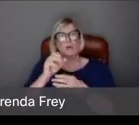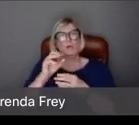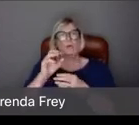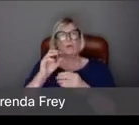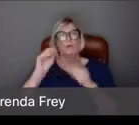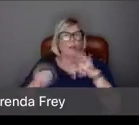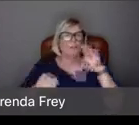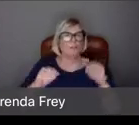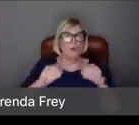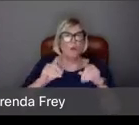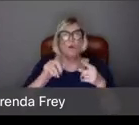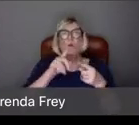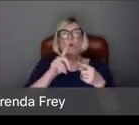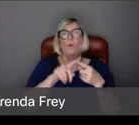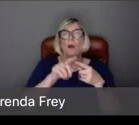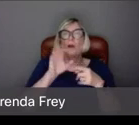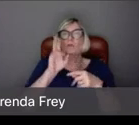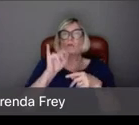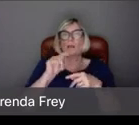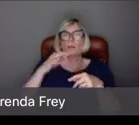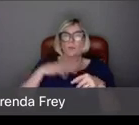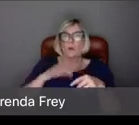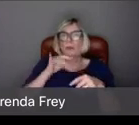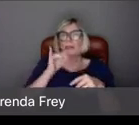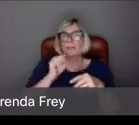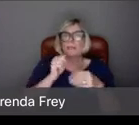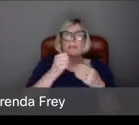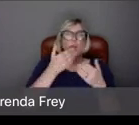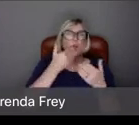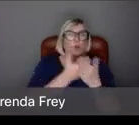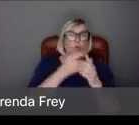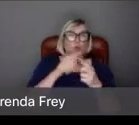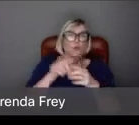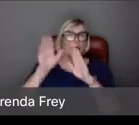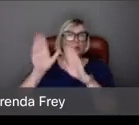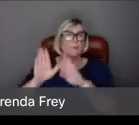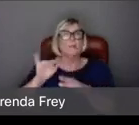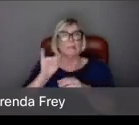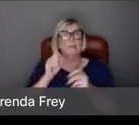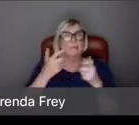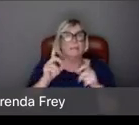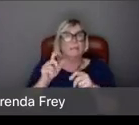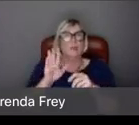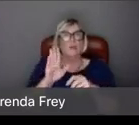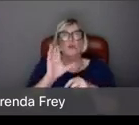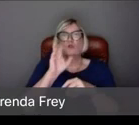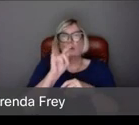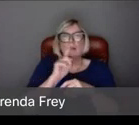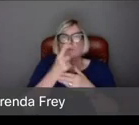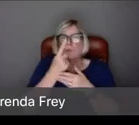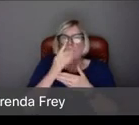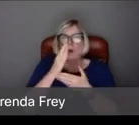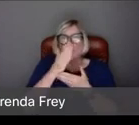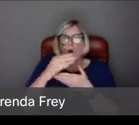may be very good to exceptional? It definitely is a big deal. Your credit is only one portion